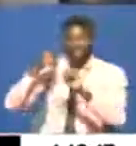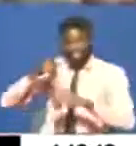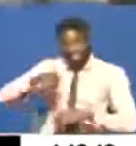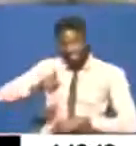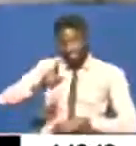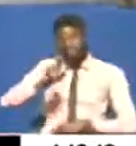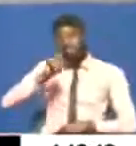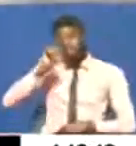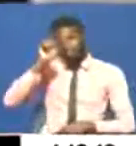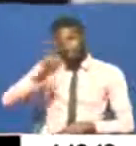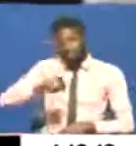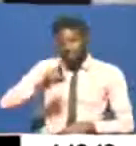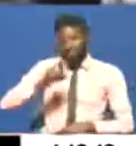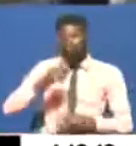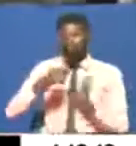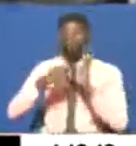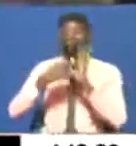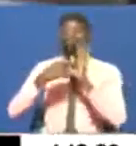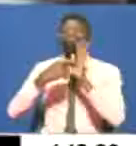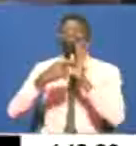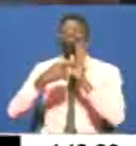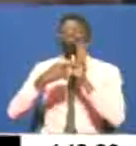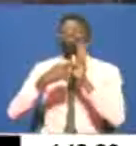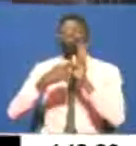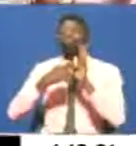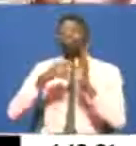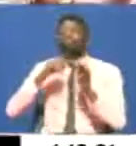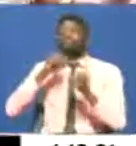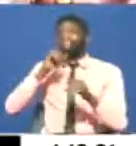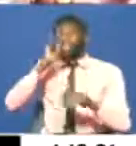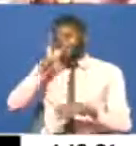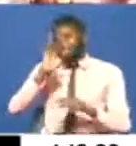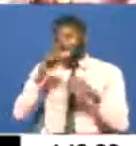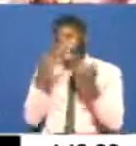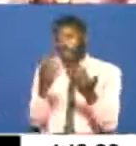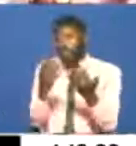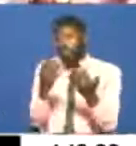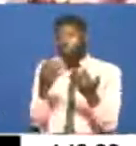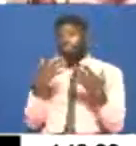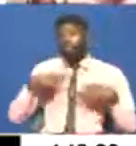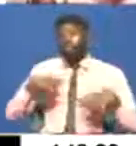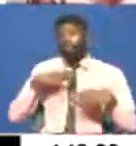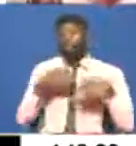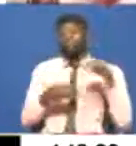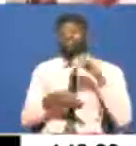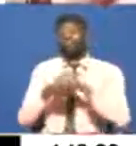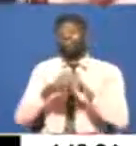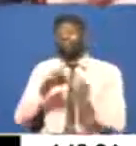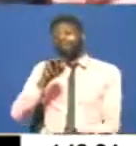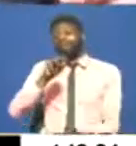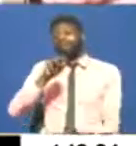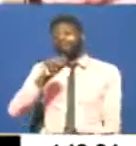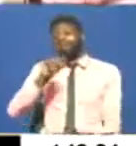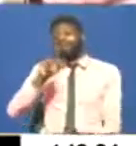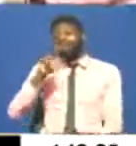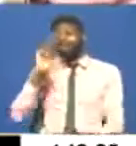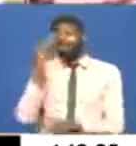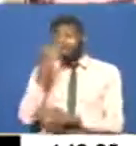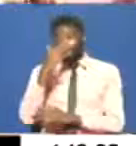issues concerning people evicted from the Mau forest. Wote wanaosimama kusimamia kiti ya rais